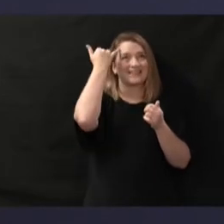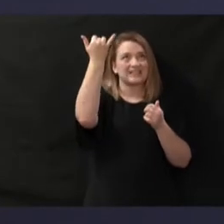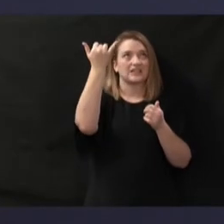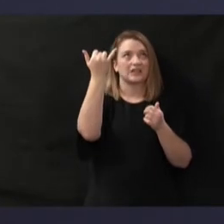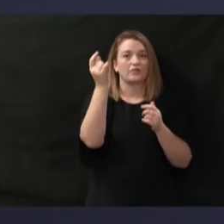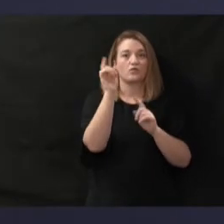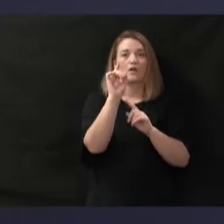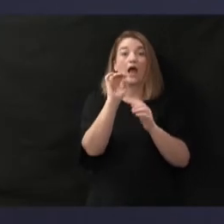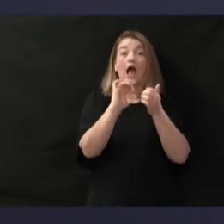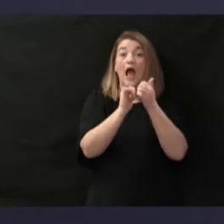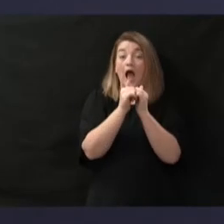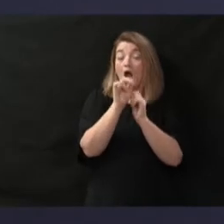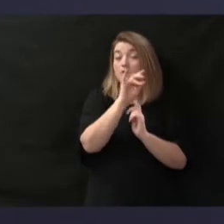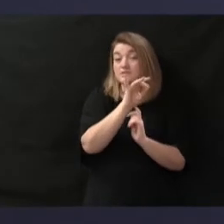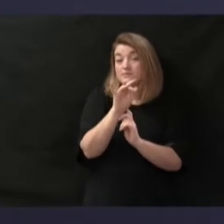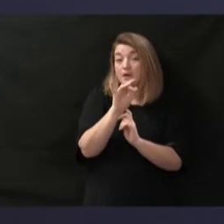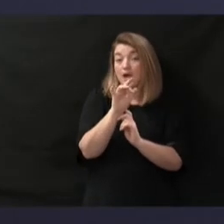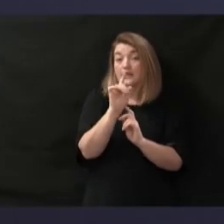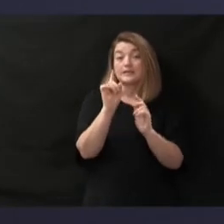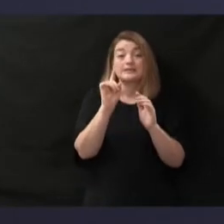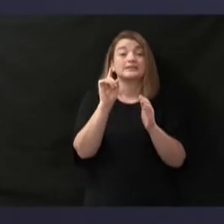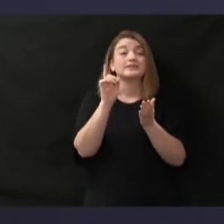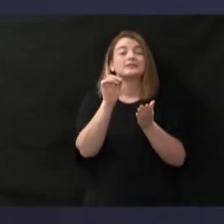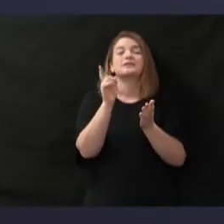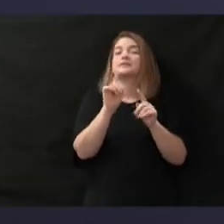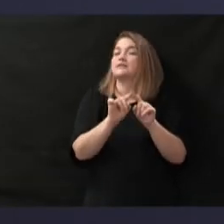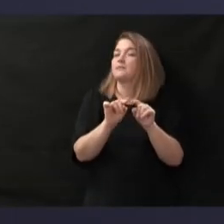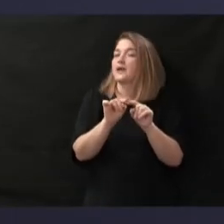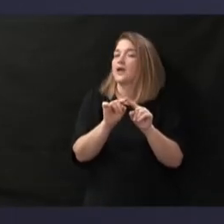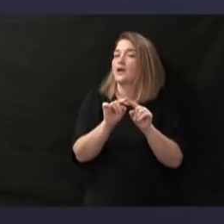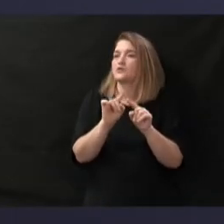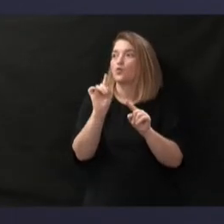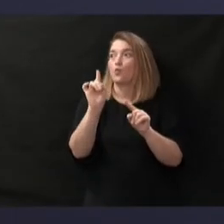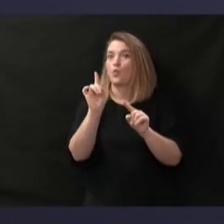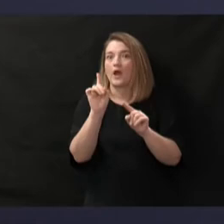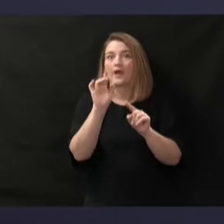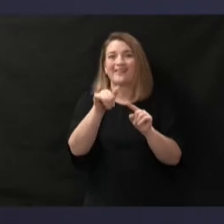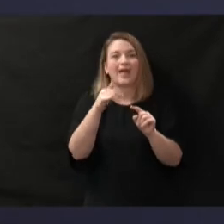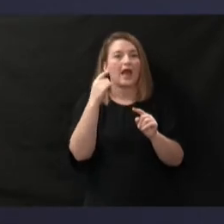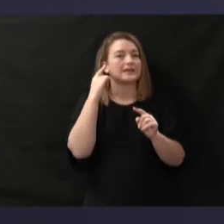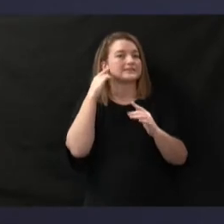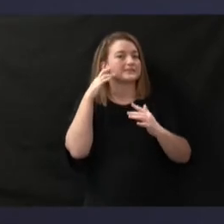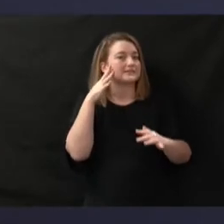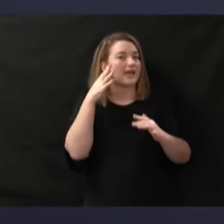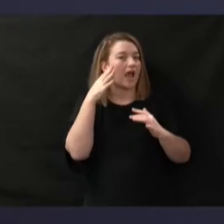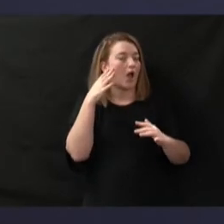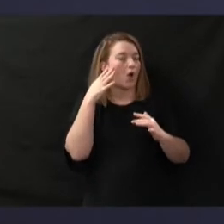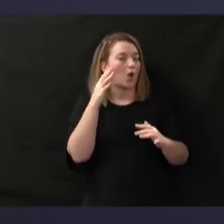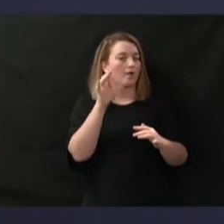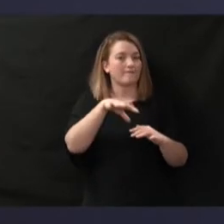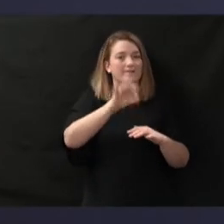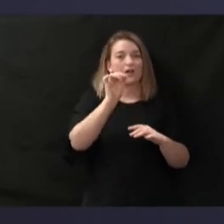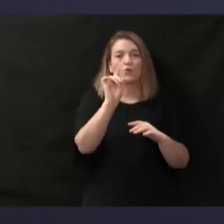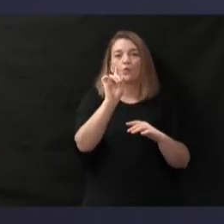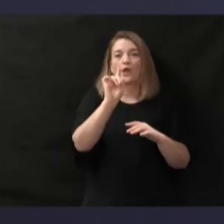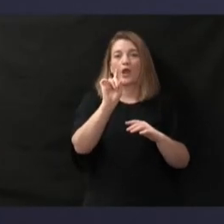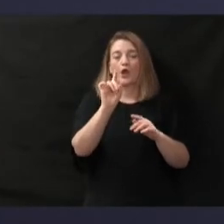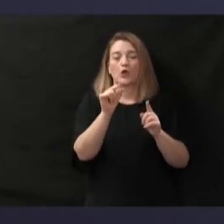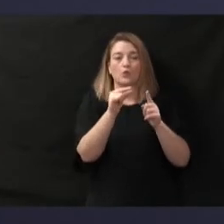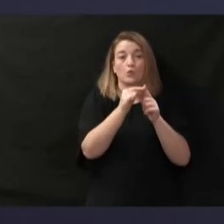how you're going to spell it depending on where it is in the word. That's the only thing I would do. And so then when they are spelling, they can